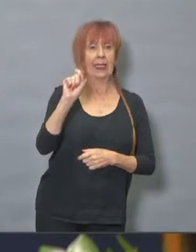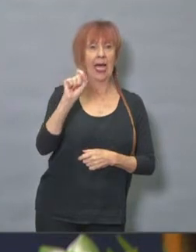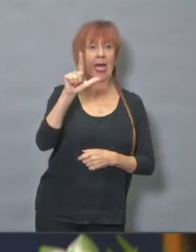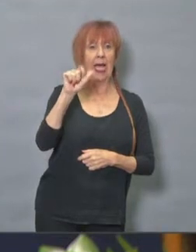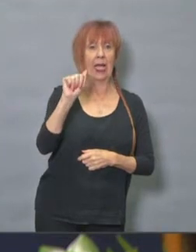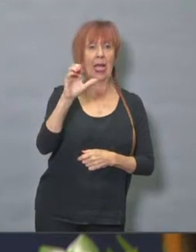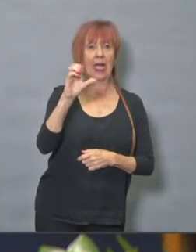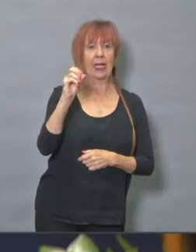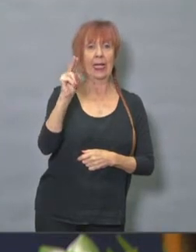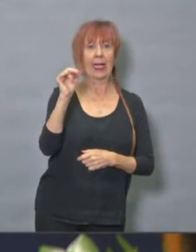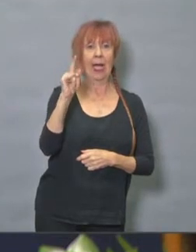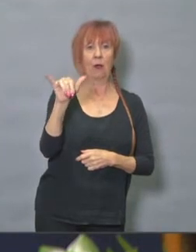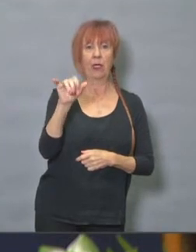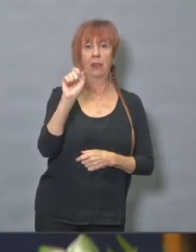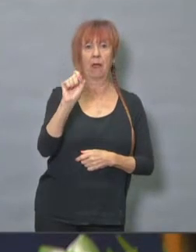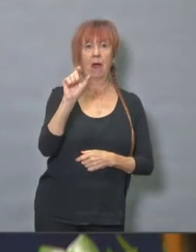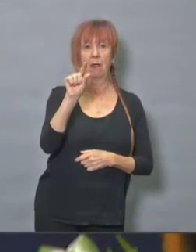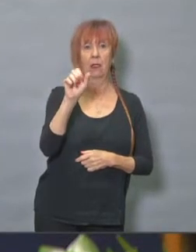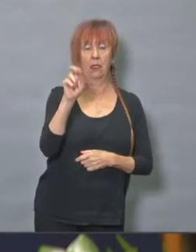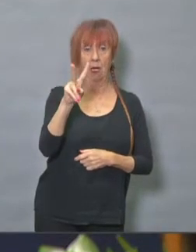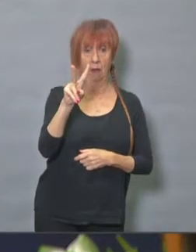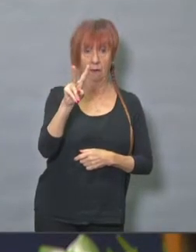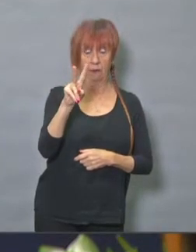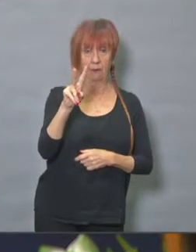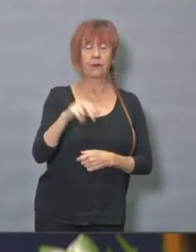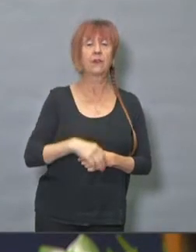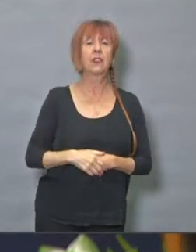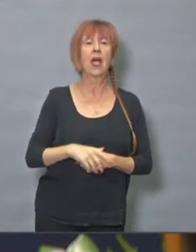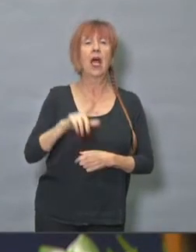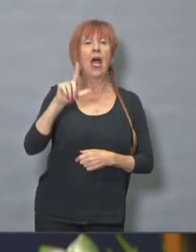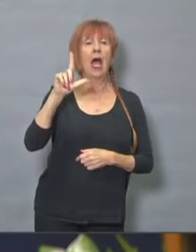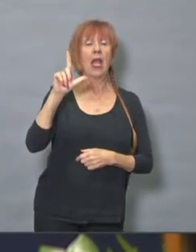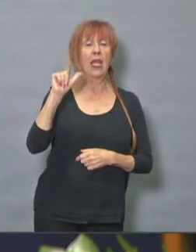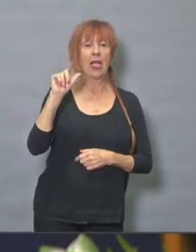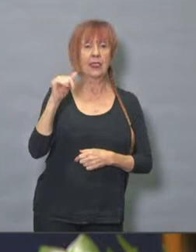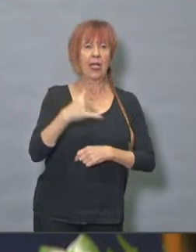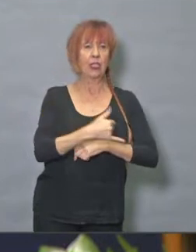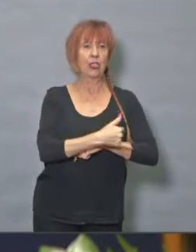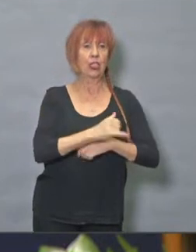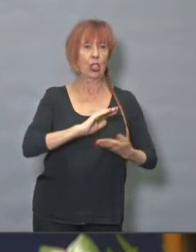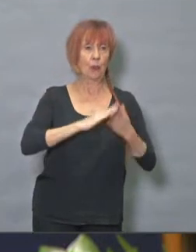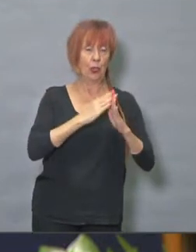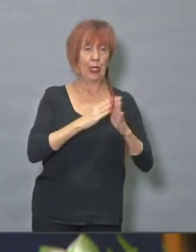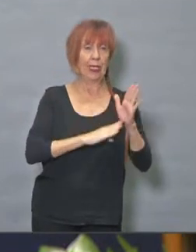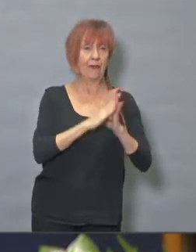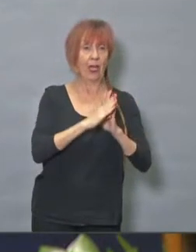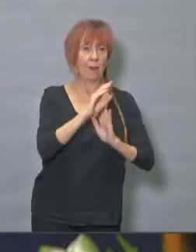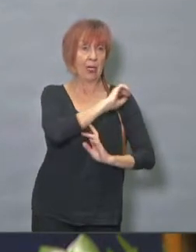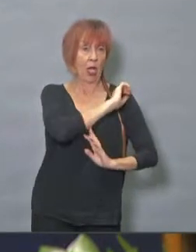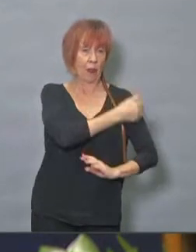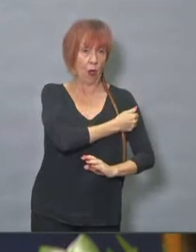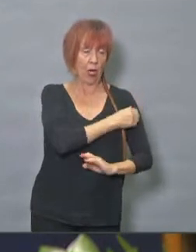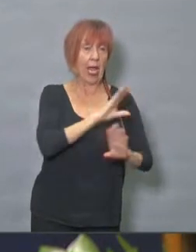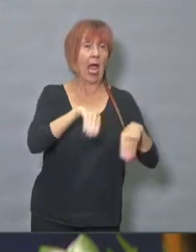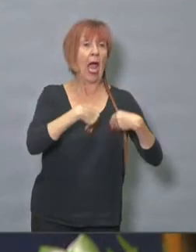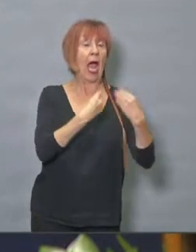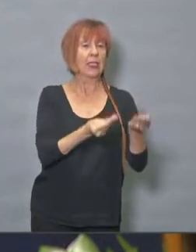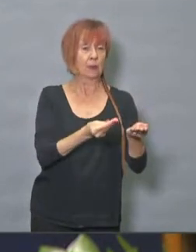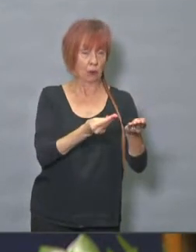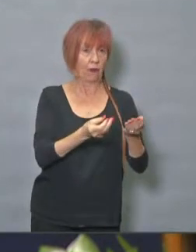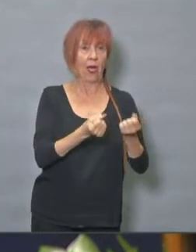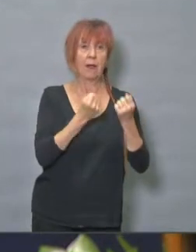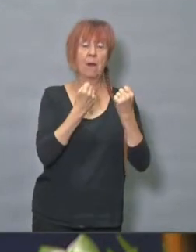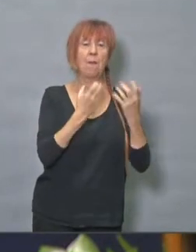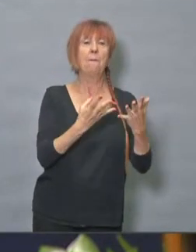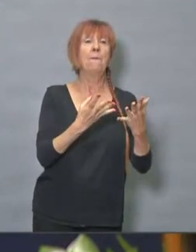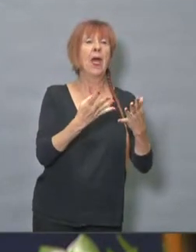covid19.lacounty.gov. The Los Angeles Community Development Authority has provided $450,000 to small businesses in the 5th